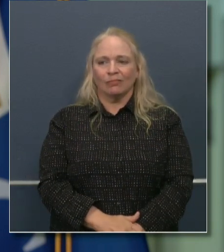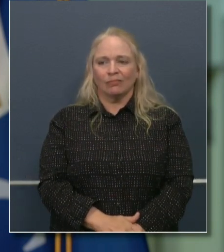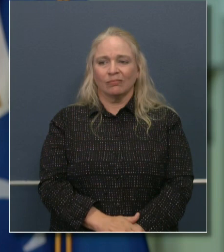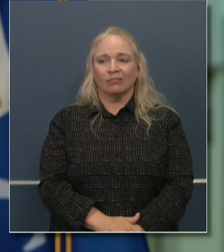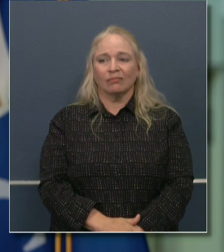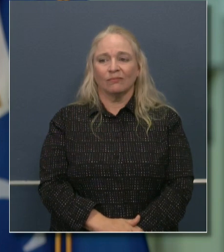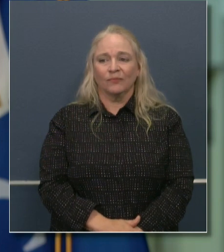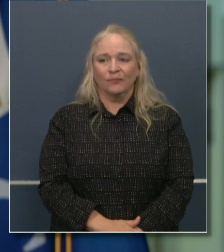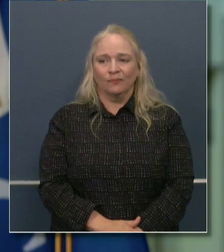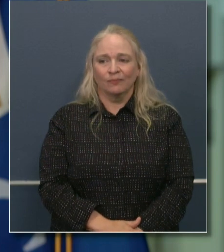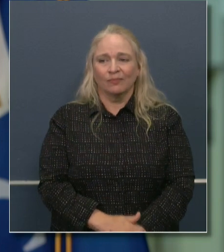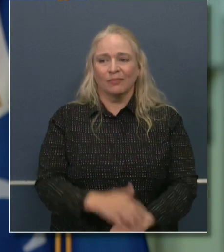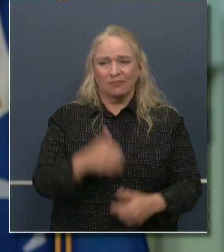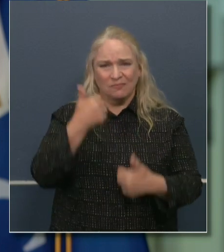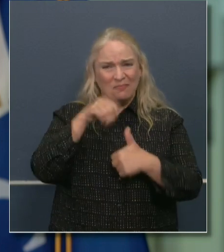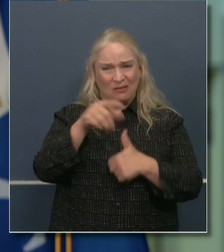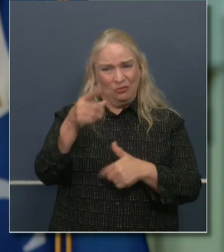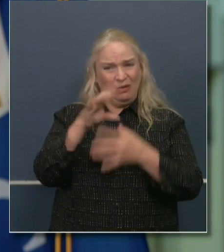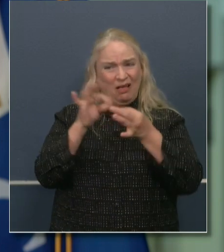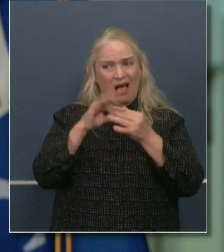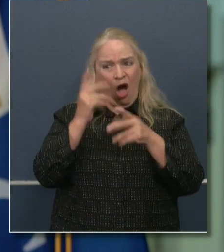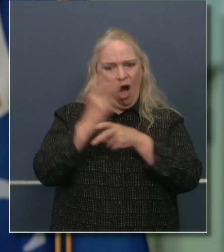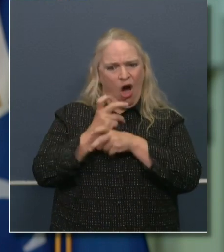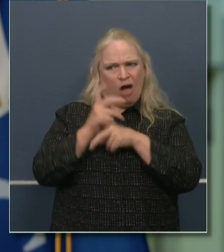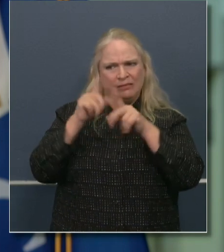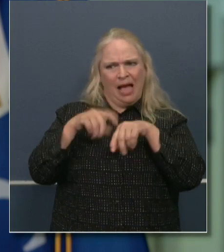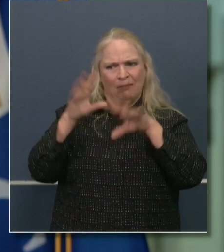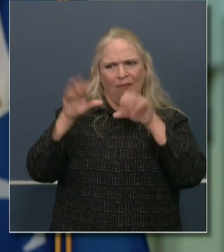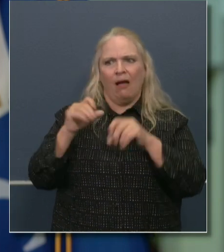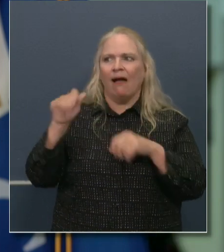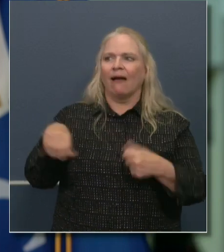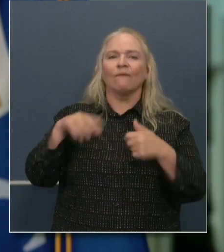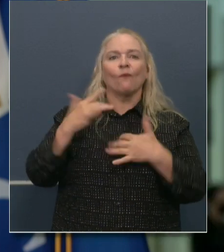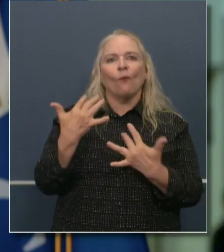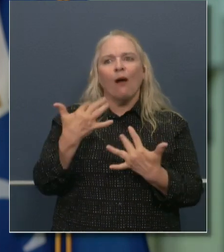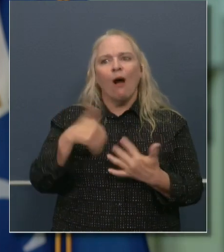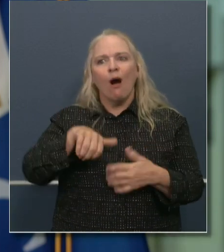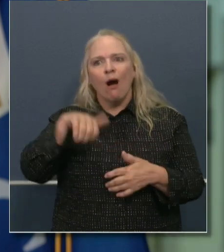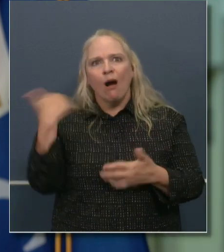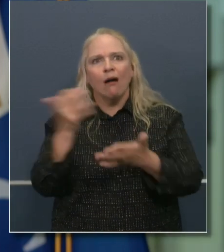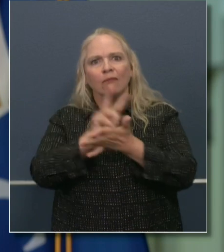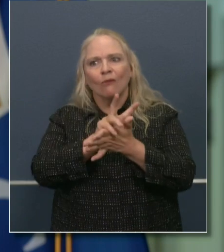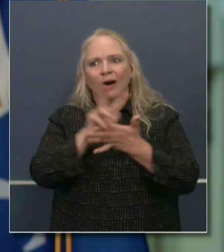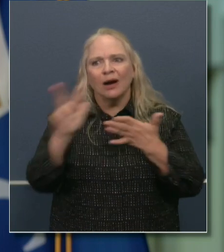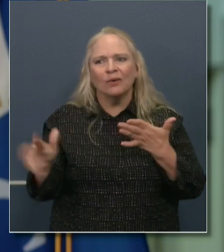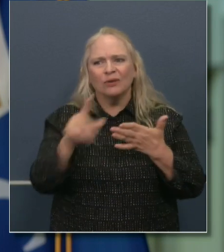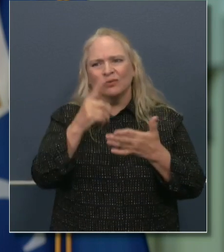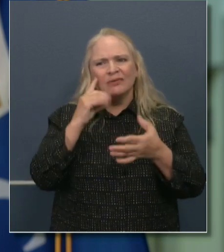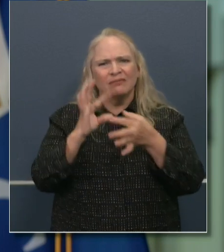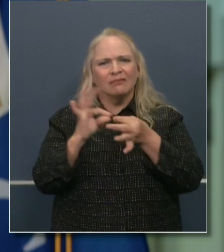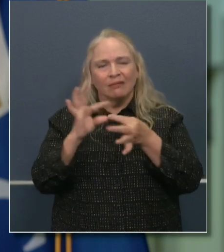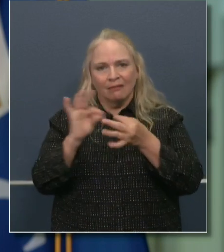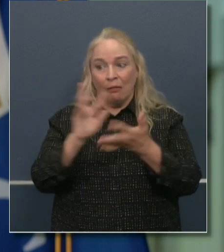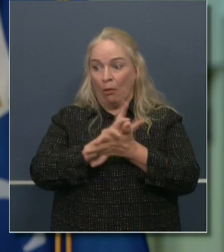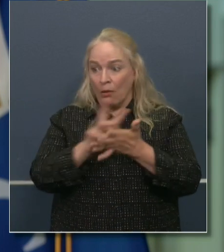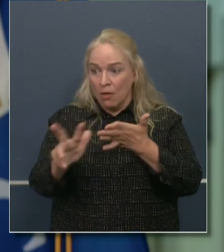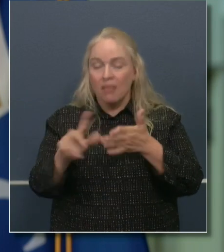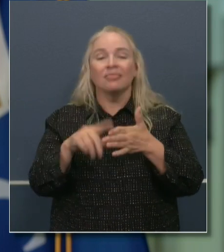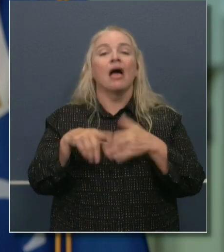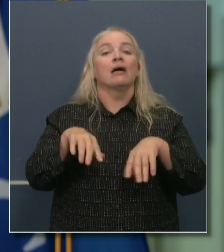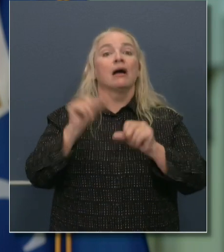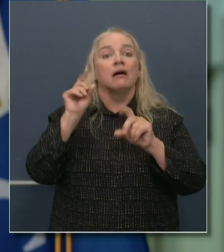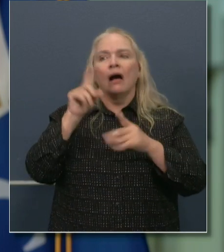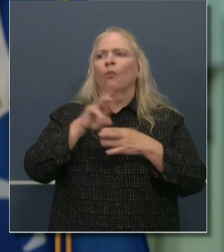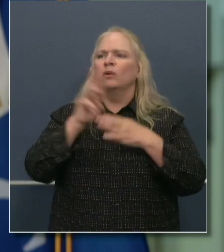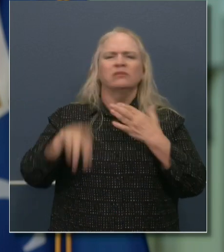accessing a test, and then after they get tests, to have a difficult time being patient, waiting for those test results. That's